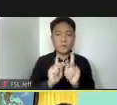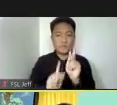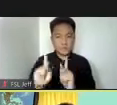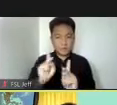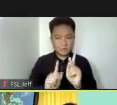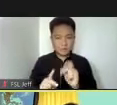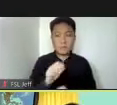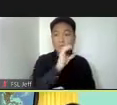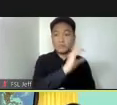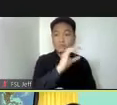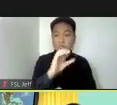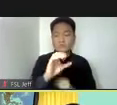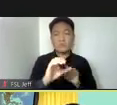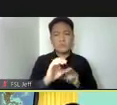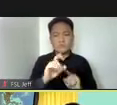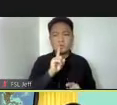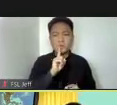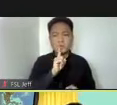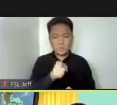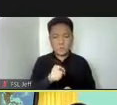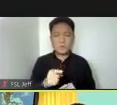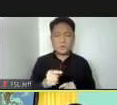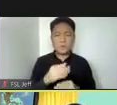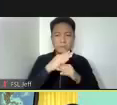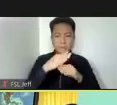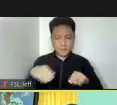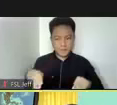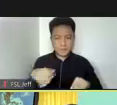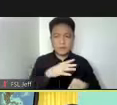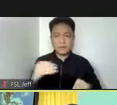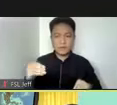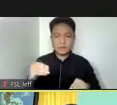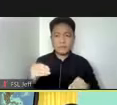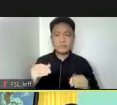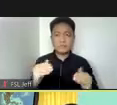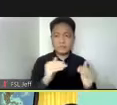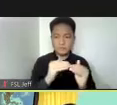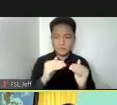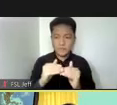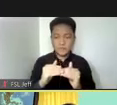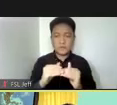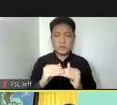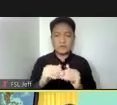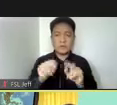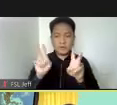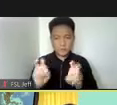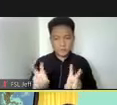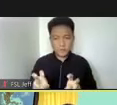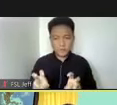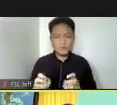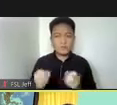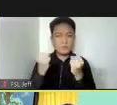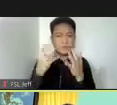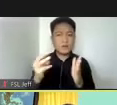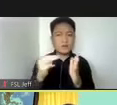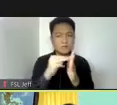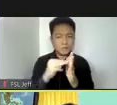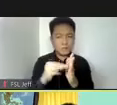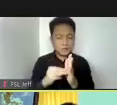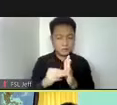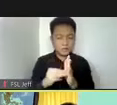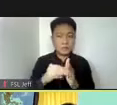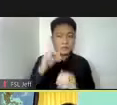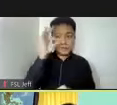which millions of Filipinos suffer from its impact, particularly those brought by